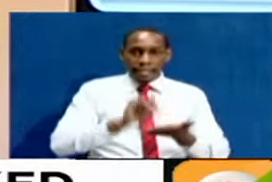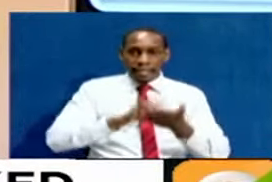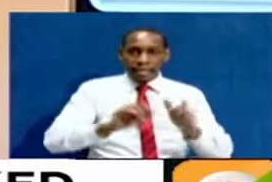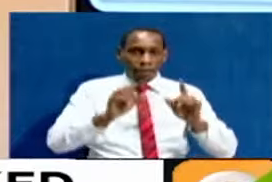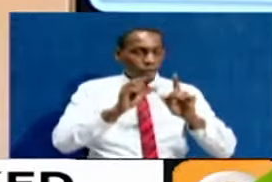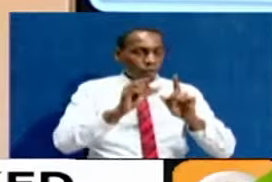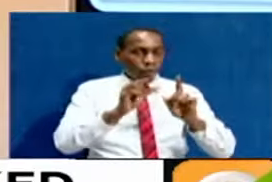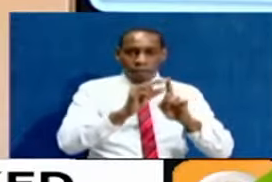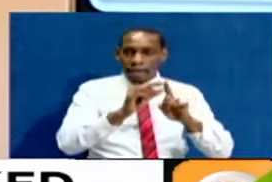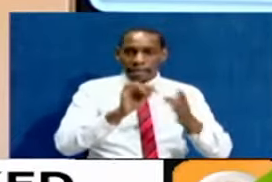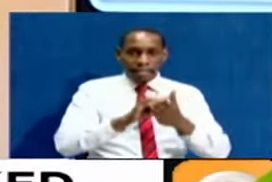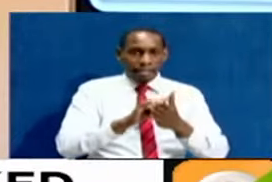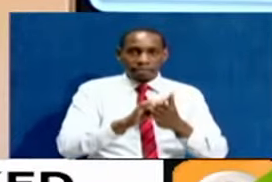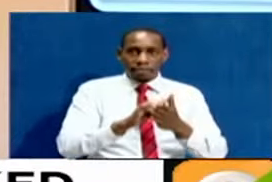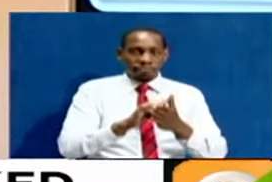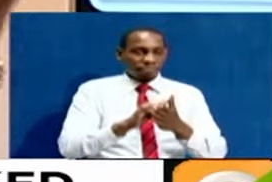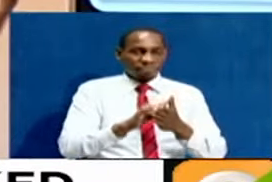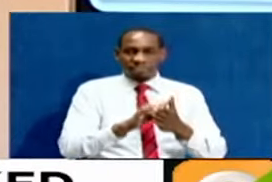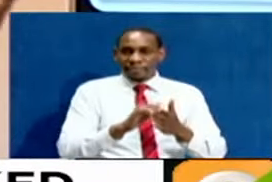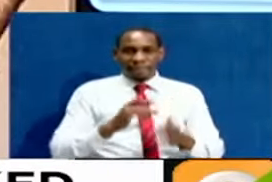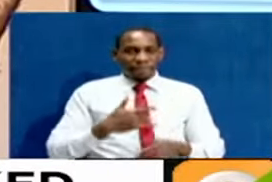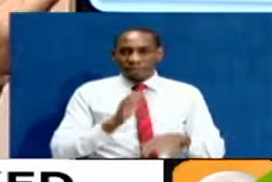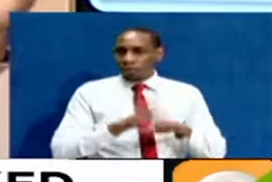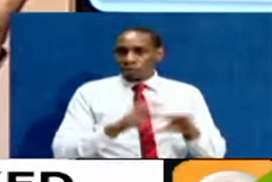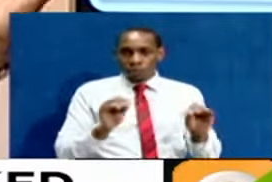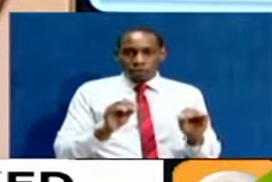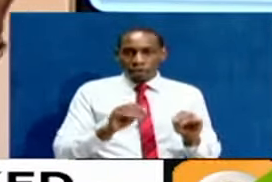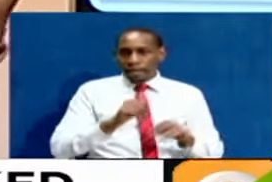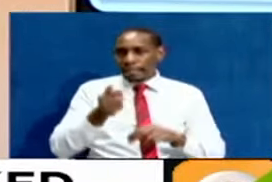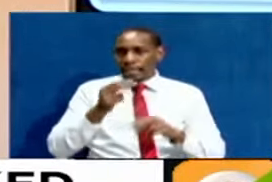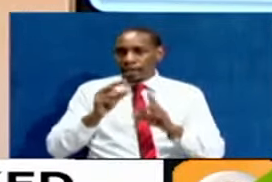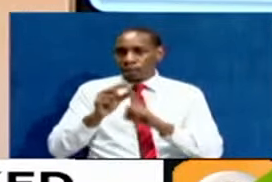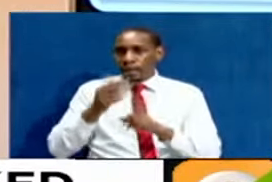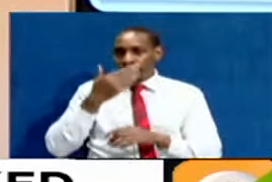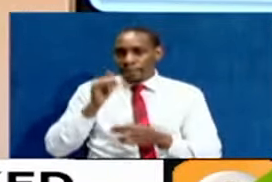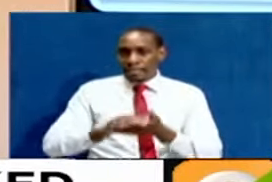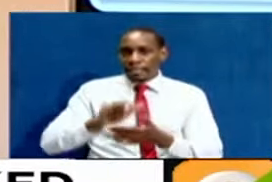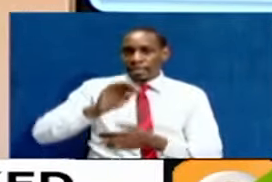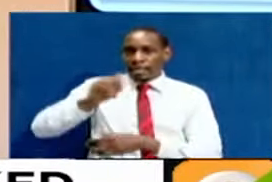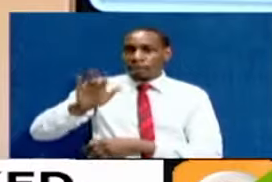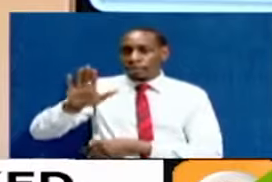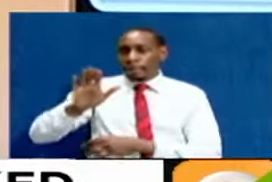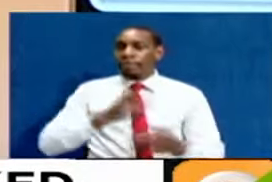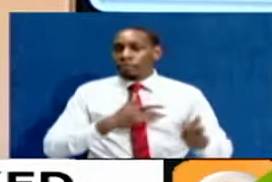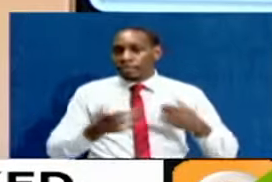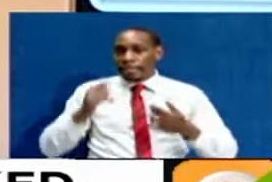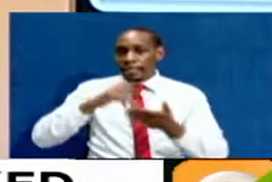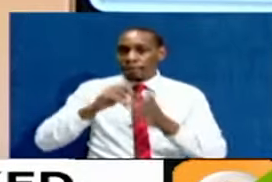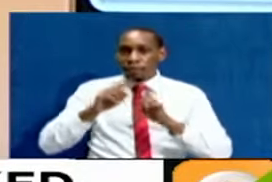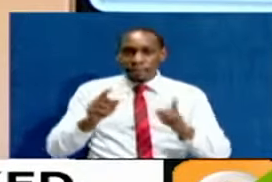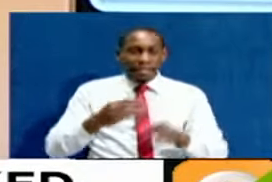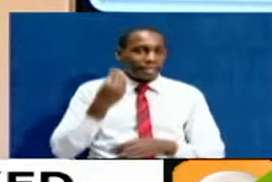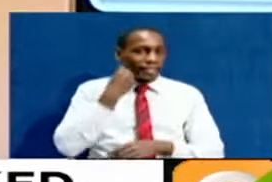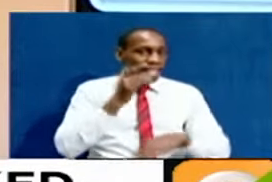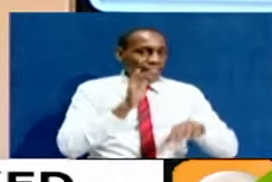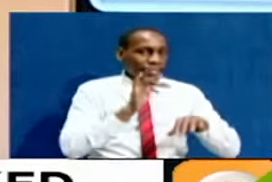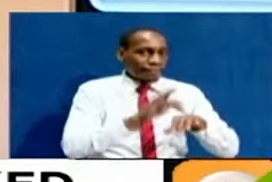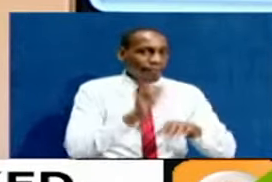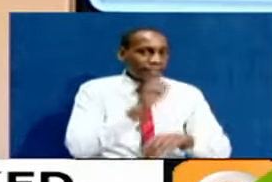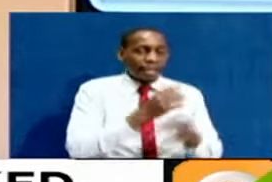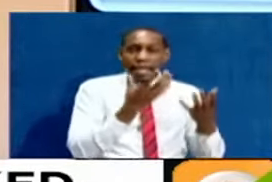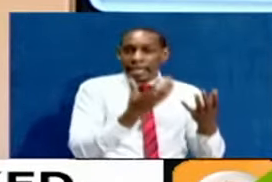the way, I personally had a problem with. Could easily have said something like the 5 counties of concern. But